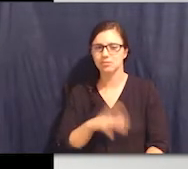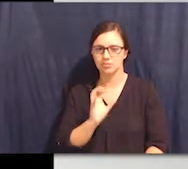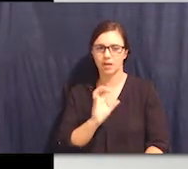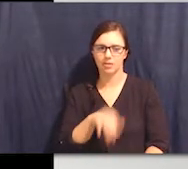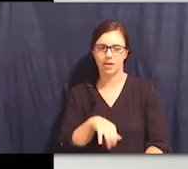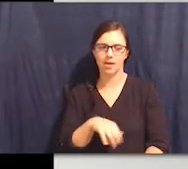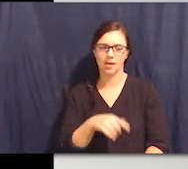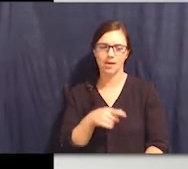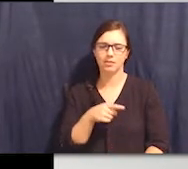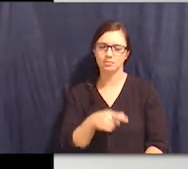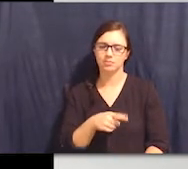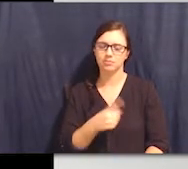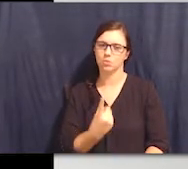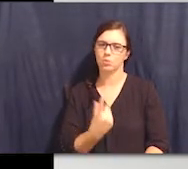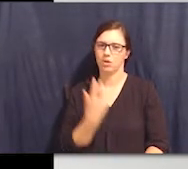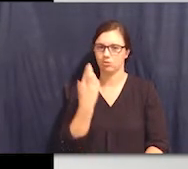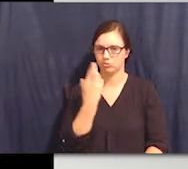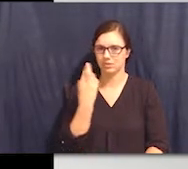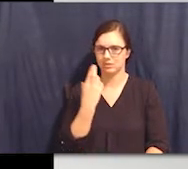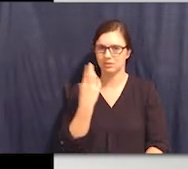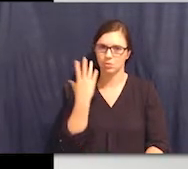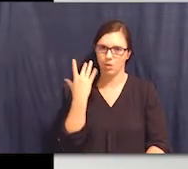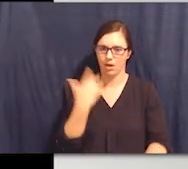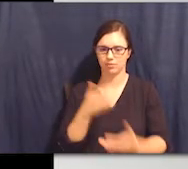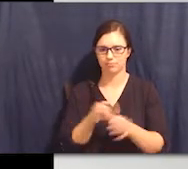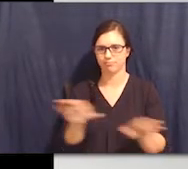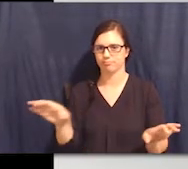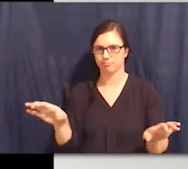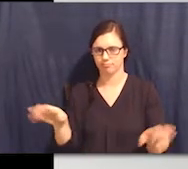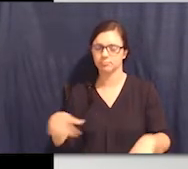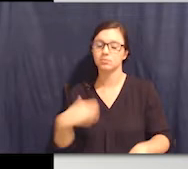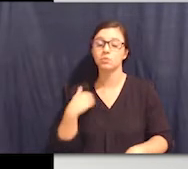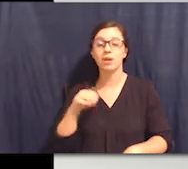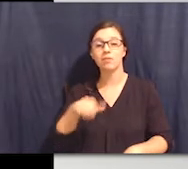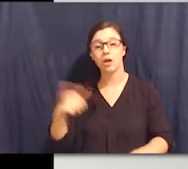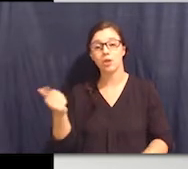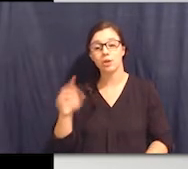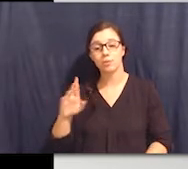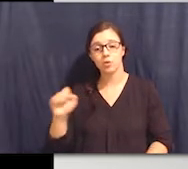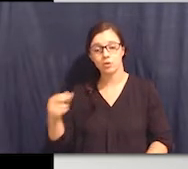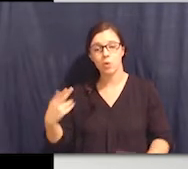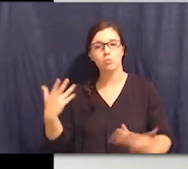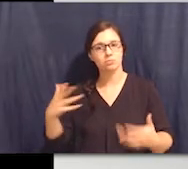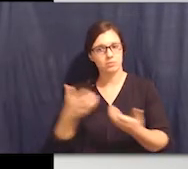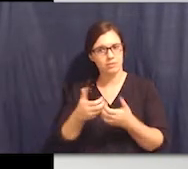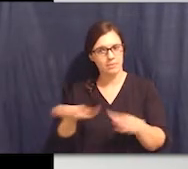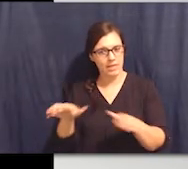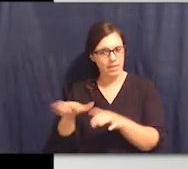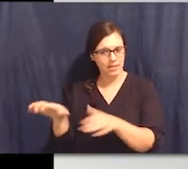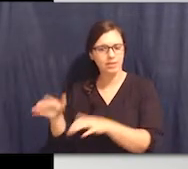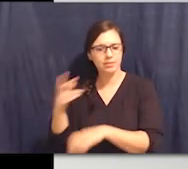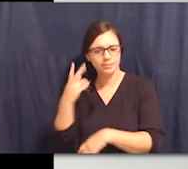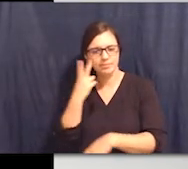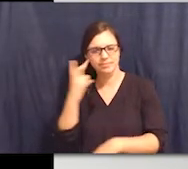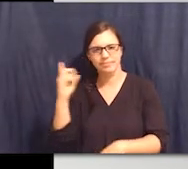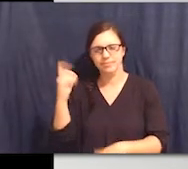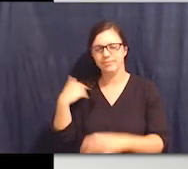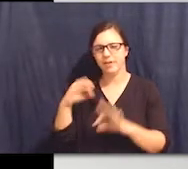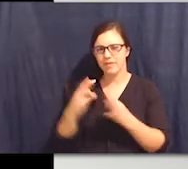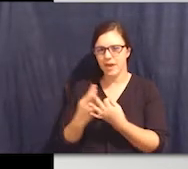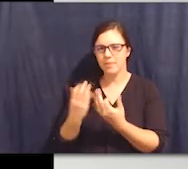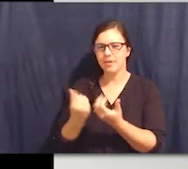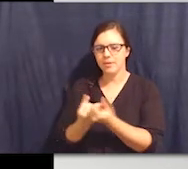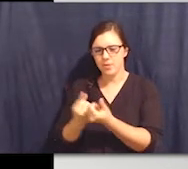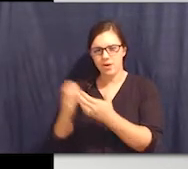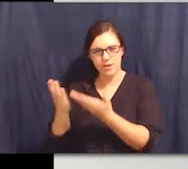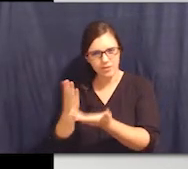that's one of the reasons why we split the bureaus. So there are other bureaus that have split. You can see we have the Bureau of Family and